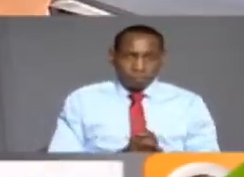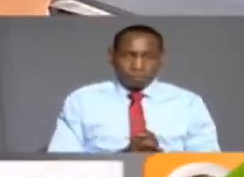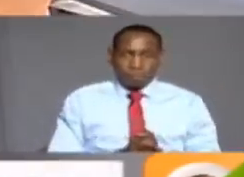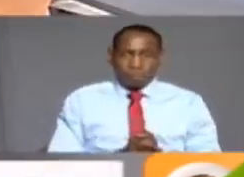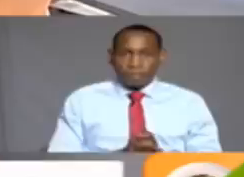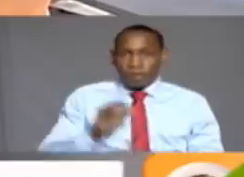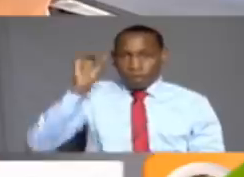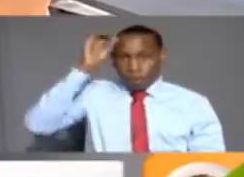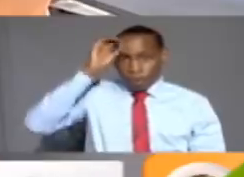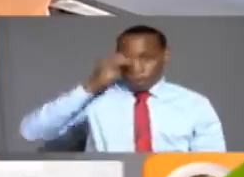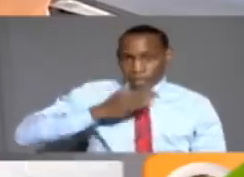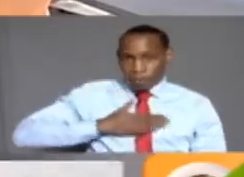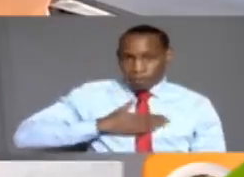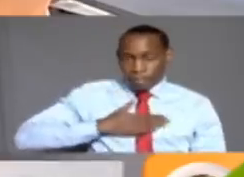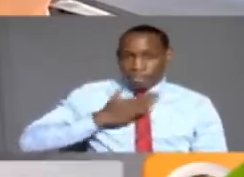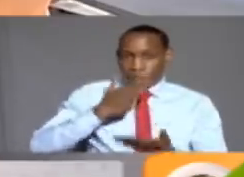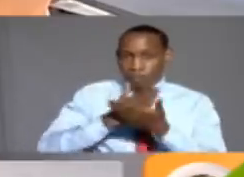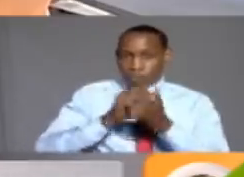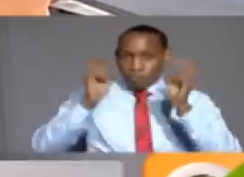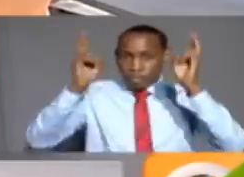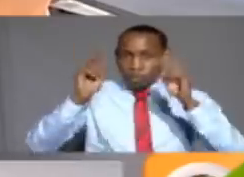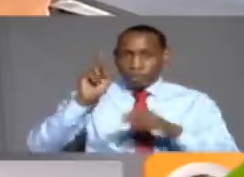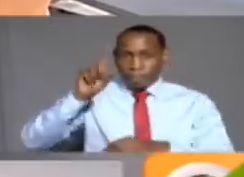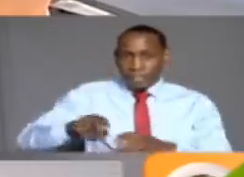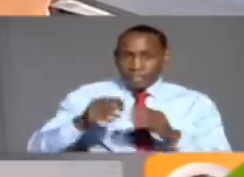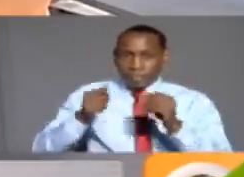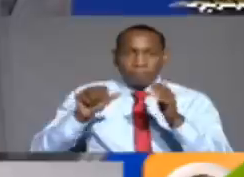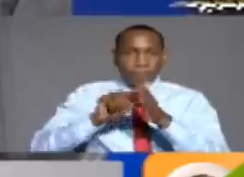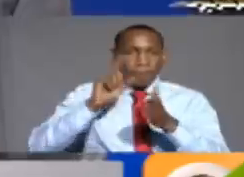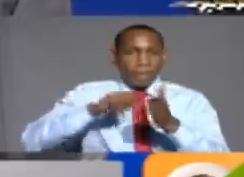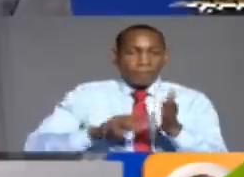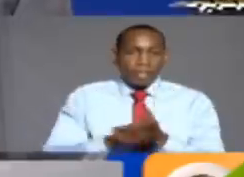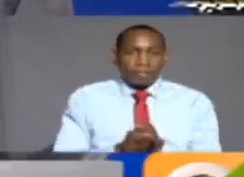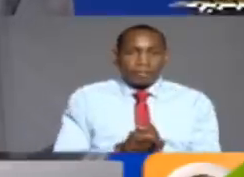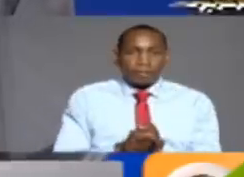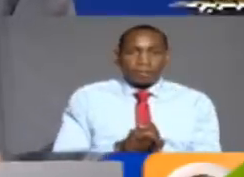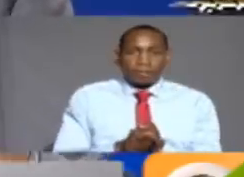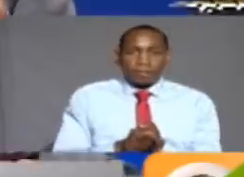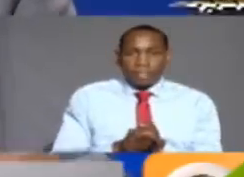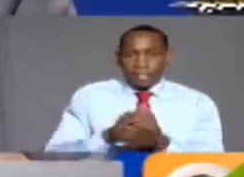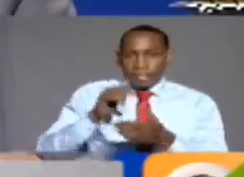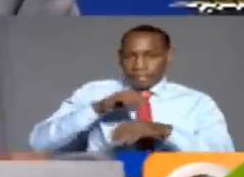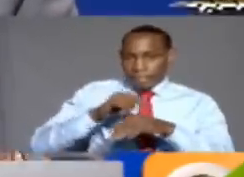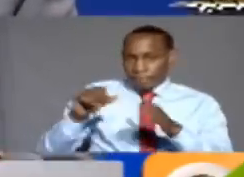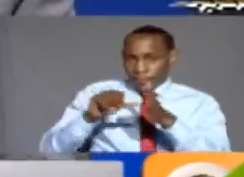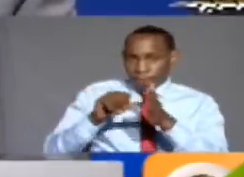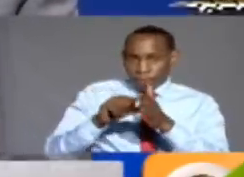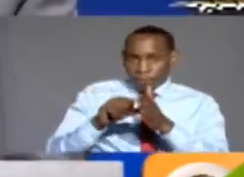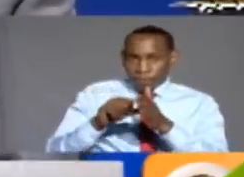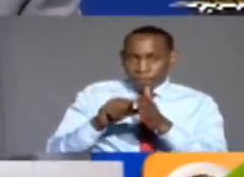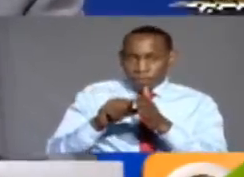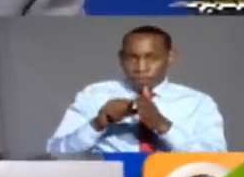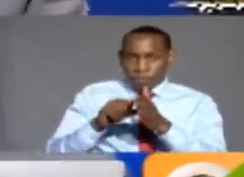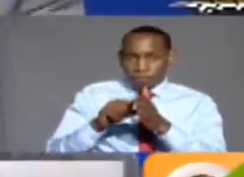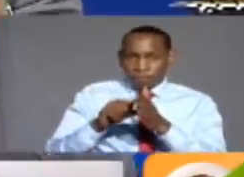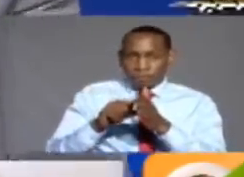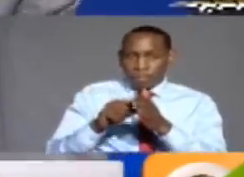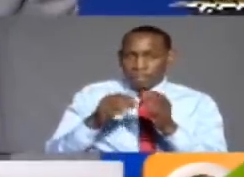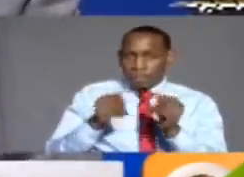in my opinion, these are the issues we need to address. And you know the problem is that it is compounded. You know when a problem is compounded by lack